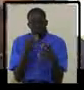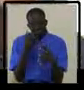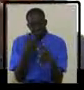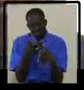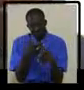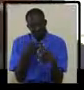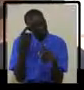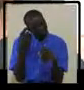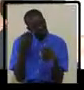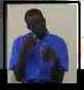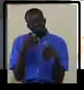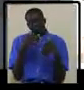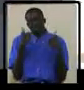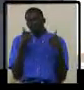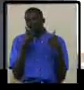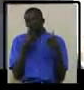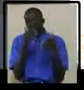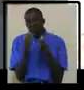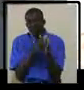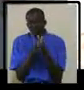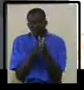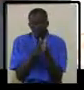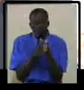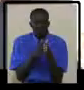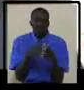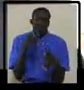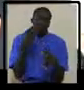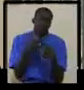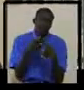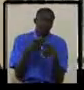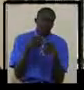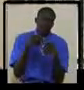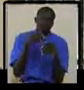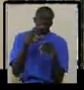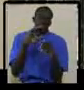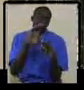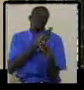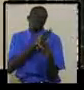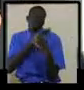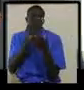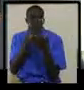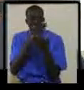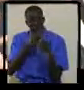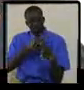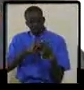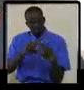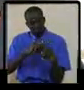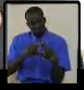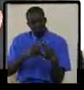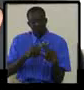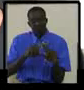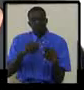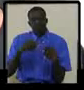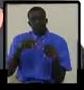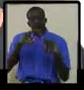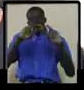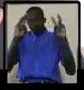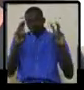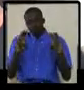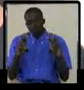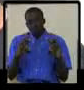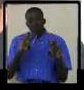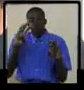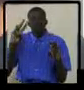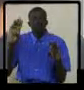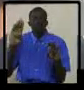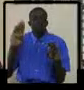exciting. What's to demonstrate, my friend? Metals rust. It happens fastest in Walfish Bay and takes ages in this dry climate. How